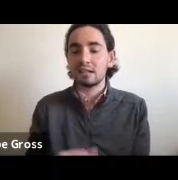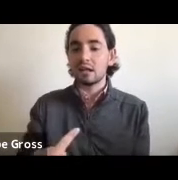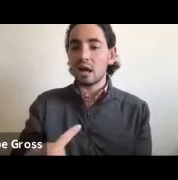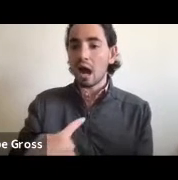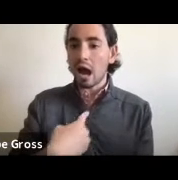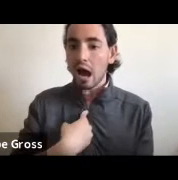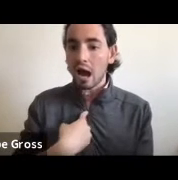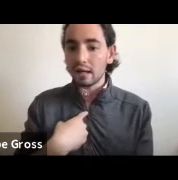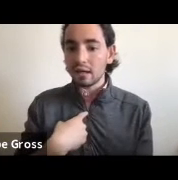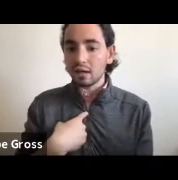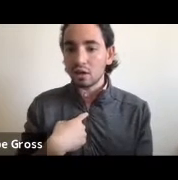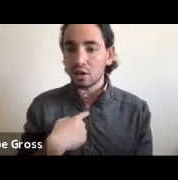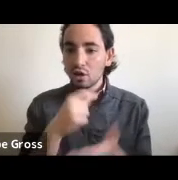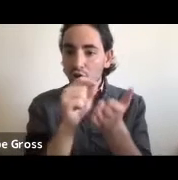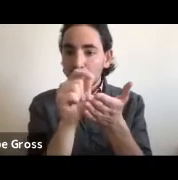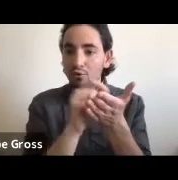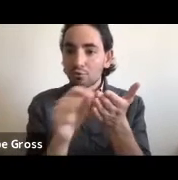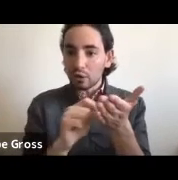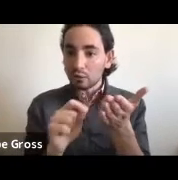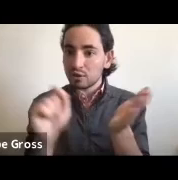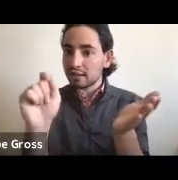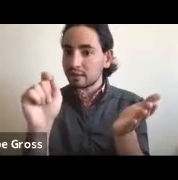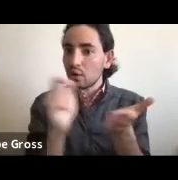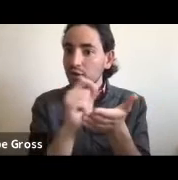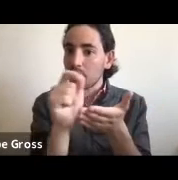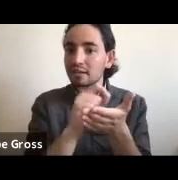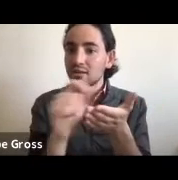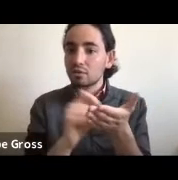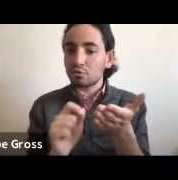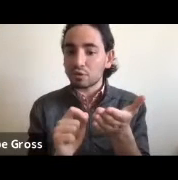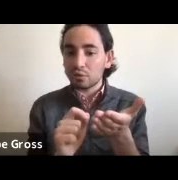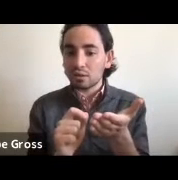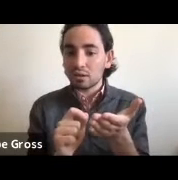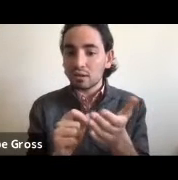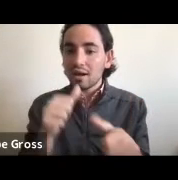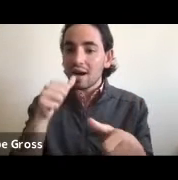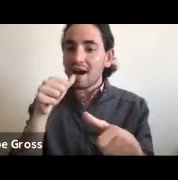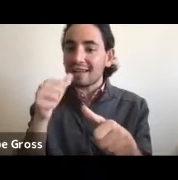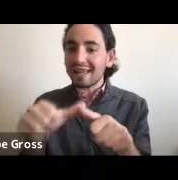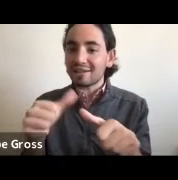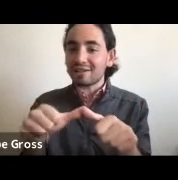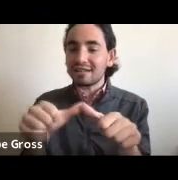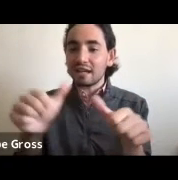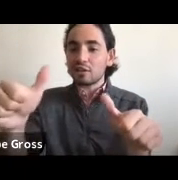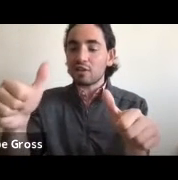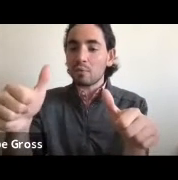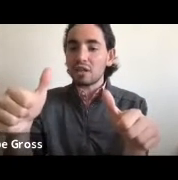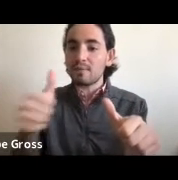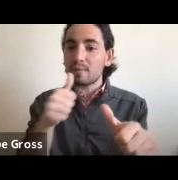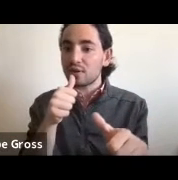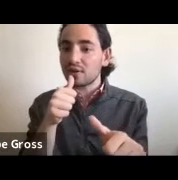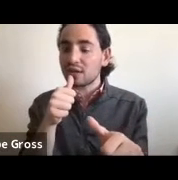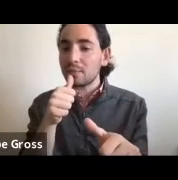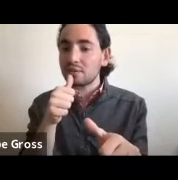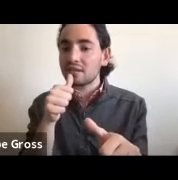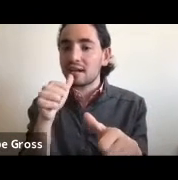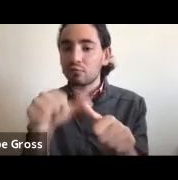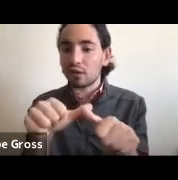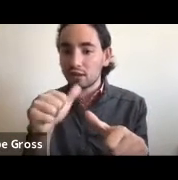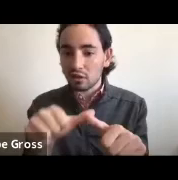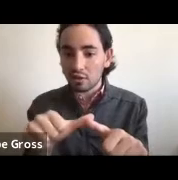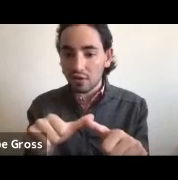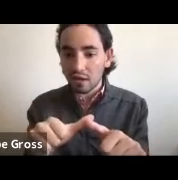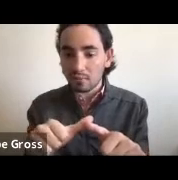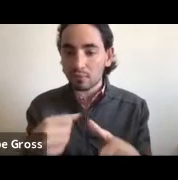just like right here, we can see, I wrote, just like you're holding the pencil, wrote a letter. Take your thumbs up from